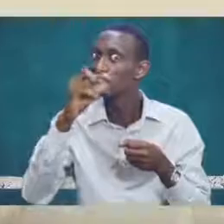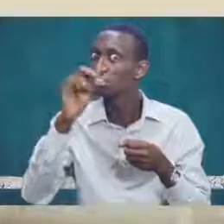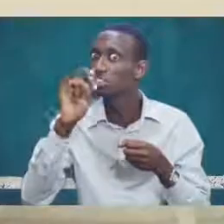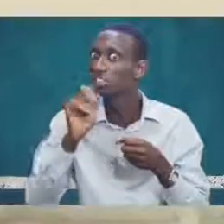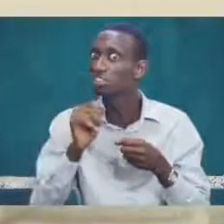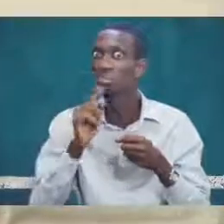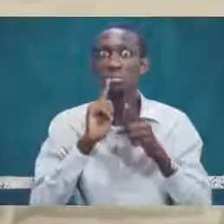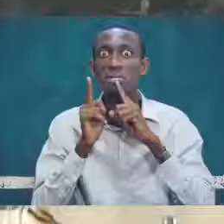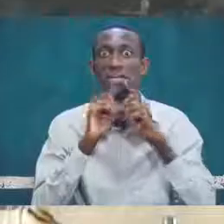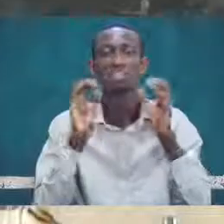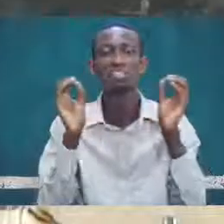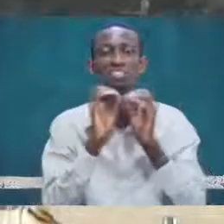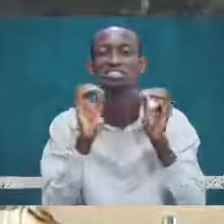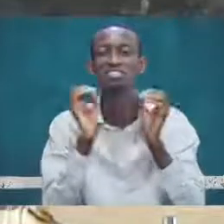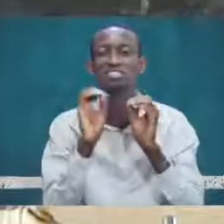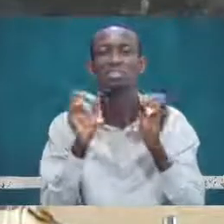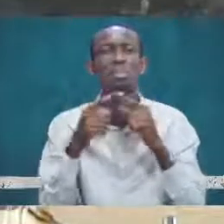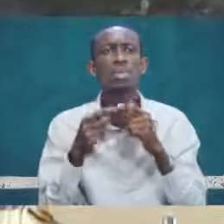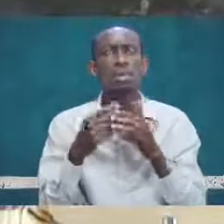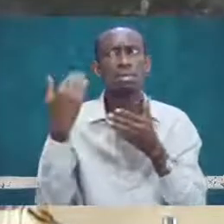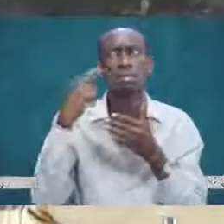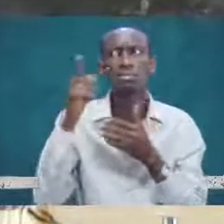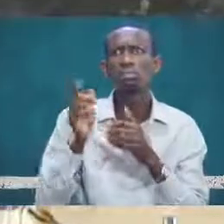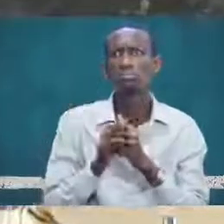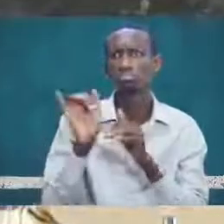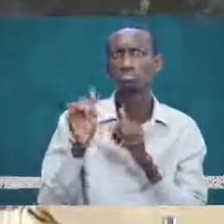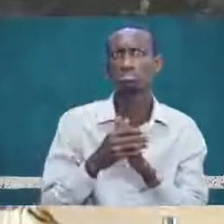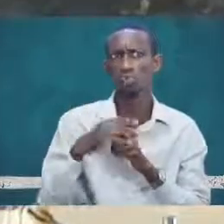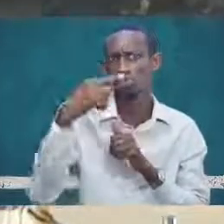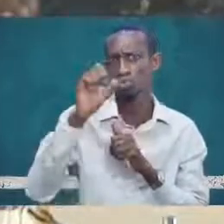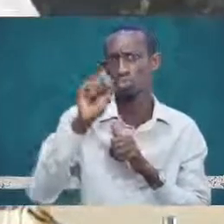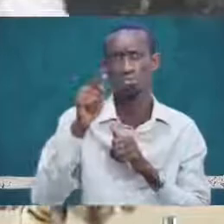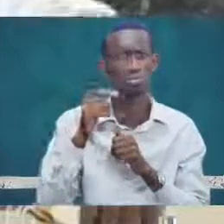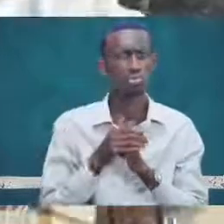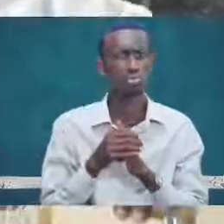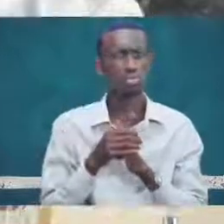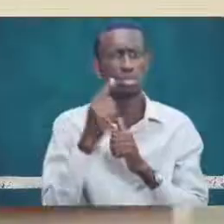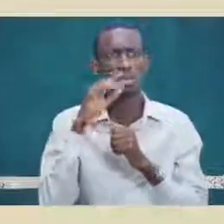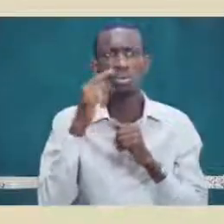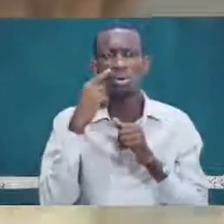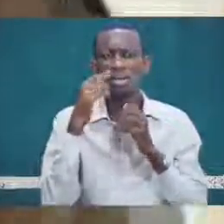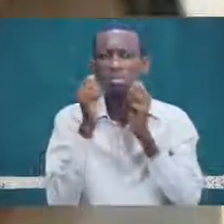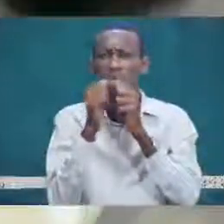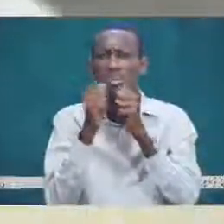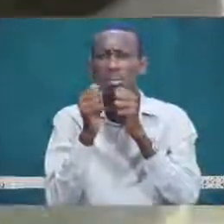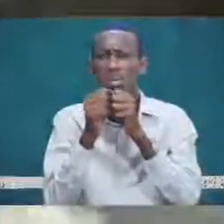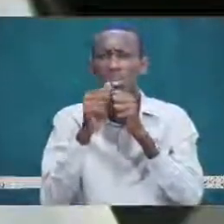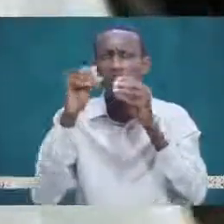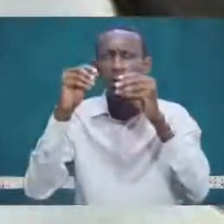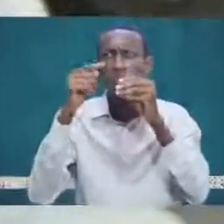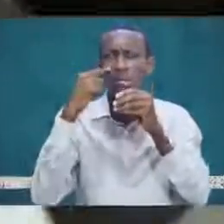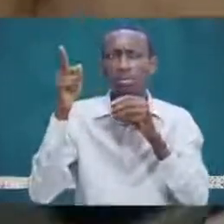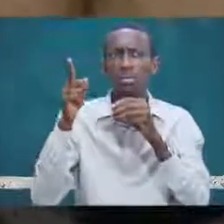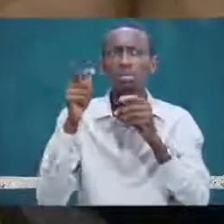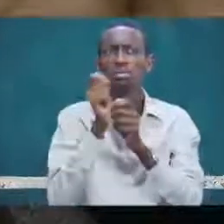the residue that remains behind is that substance, the solid that remains behind. It